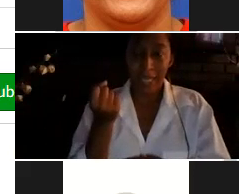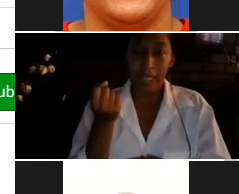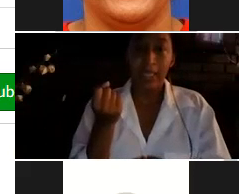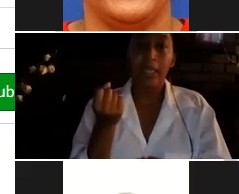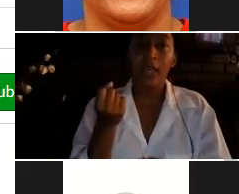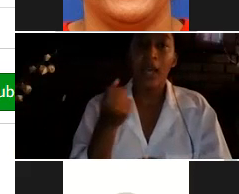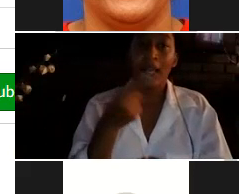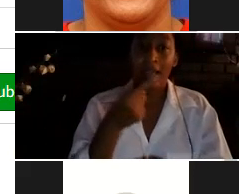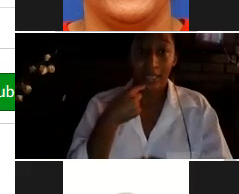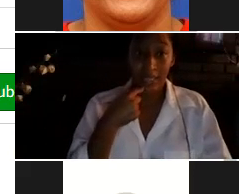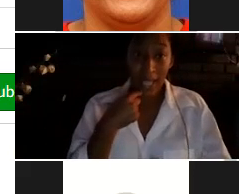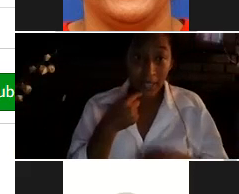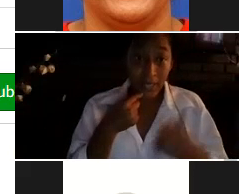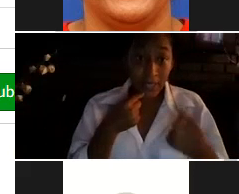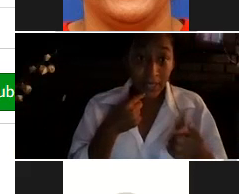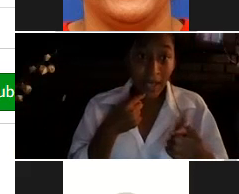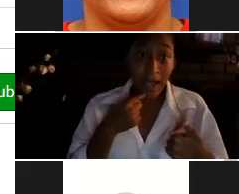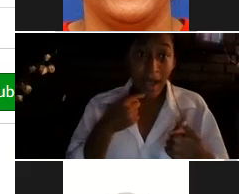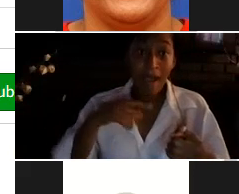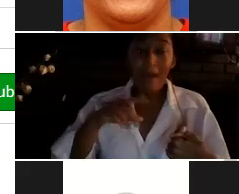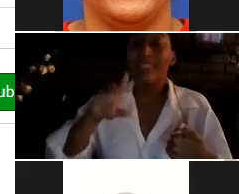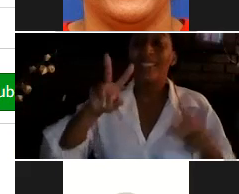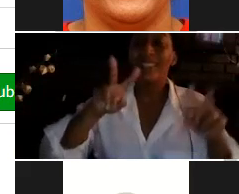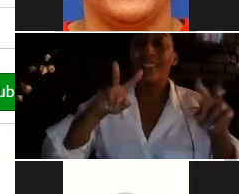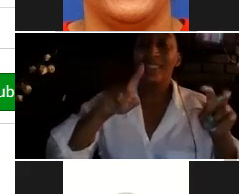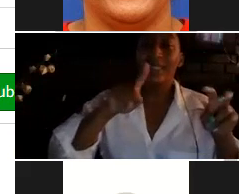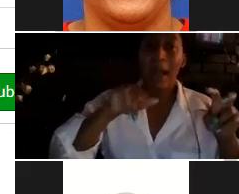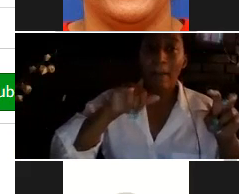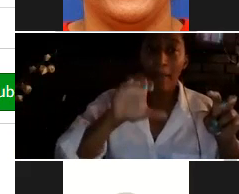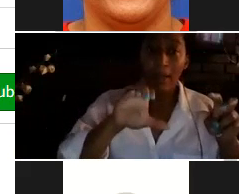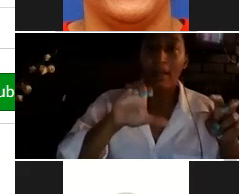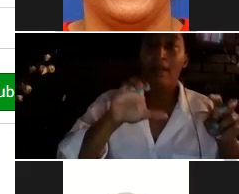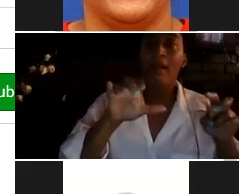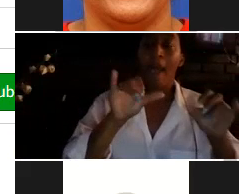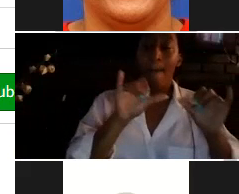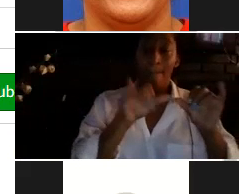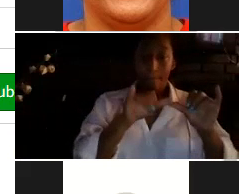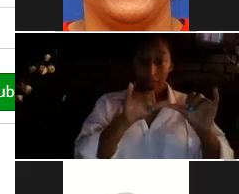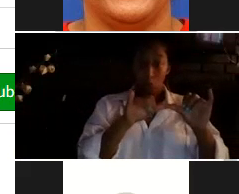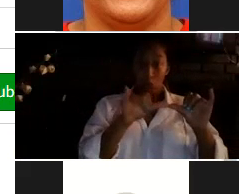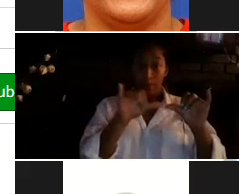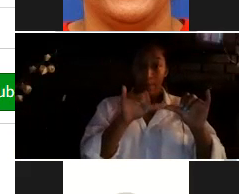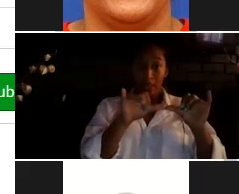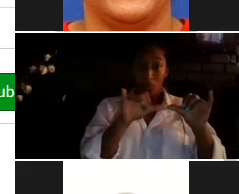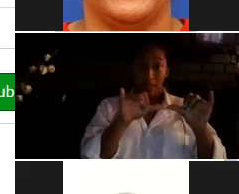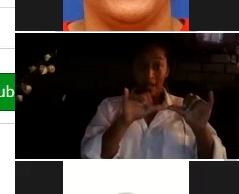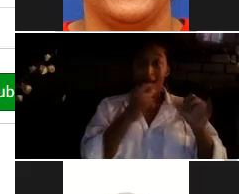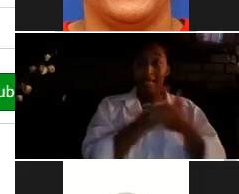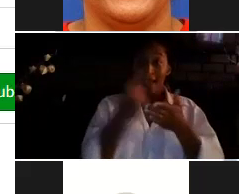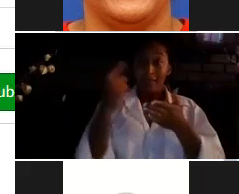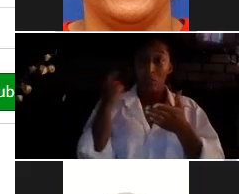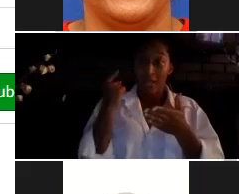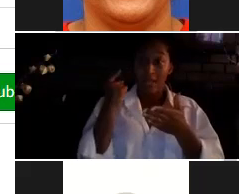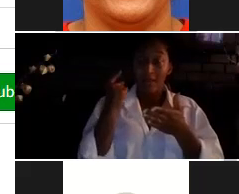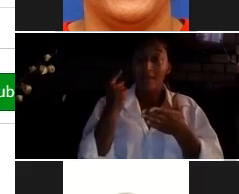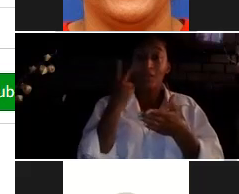behind, right? So a topic behind. So we dealt with a measurement last week. The problem set two focuses on